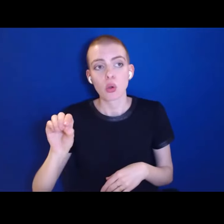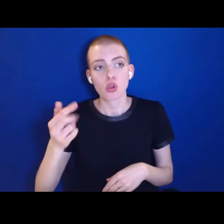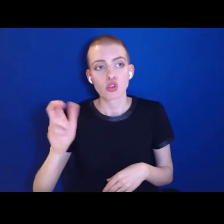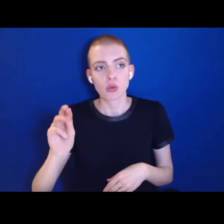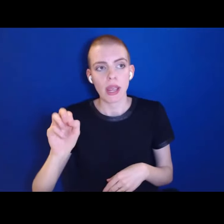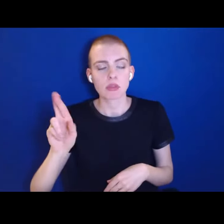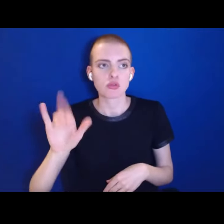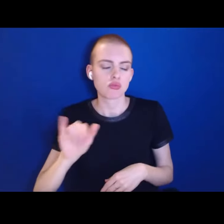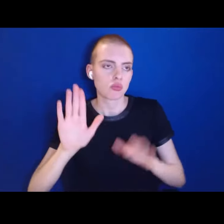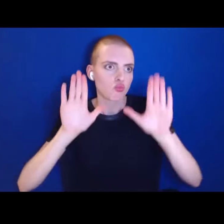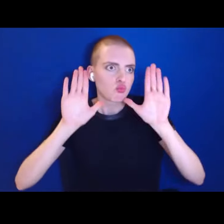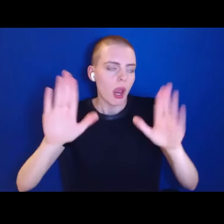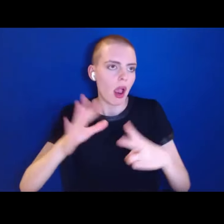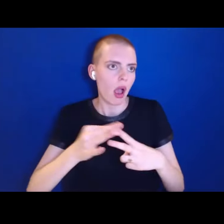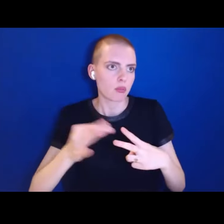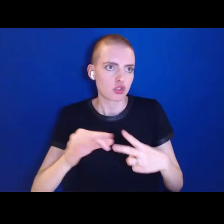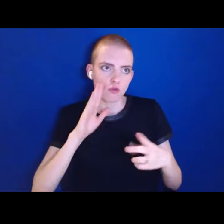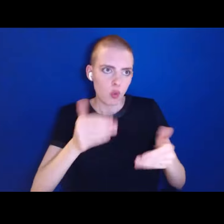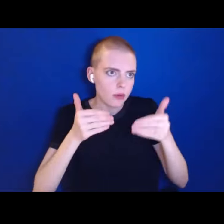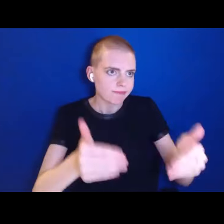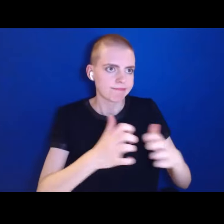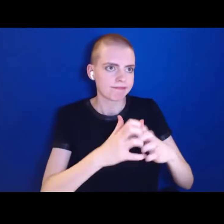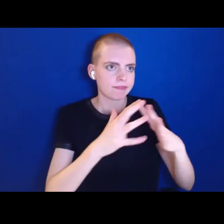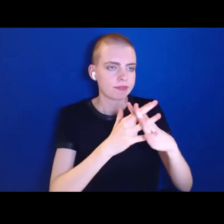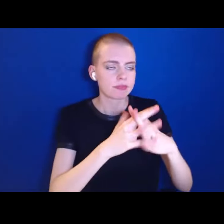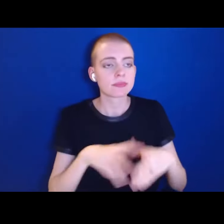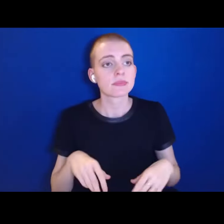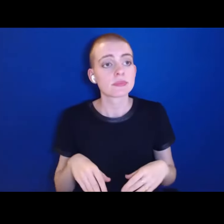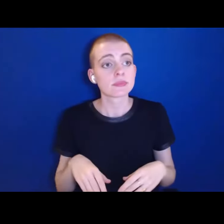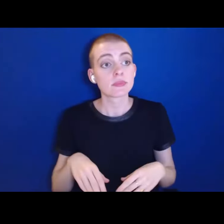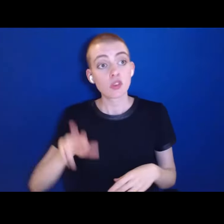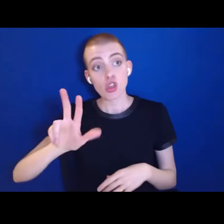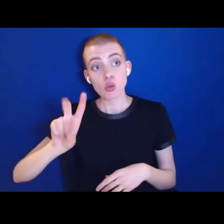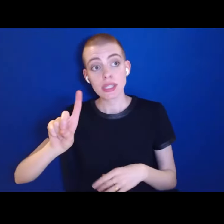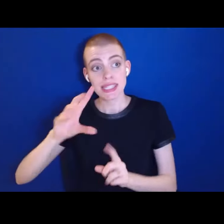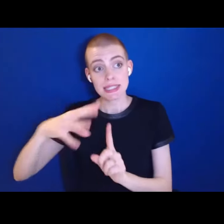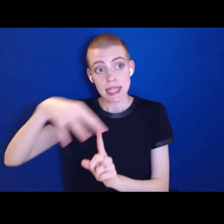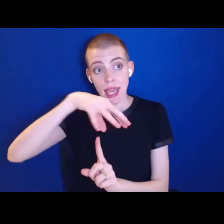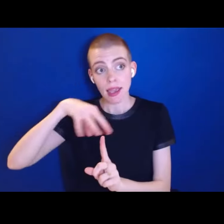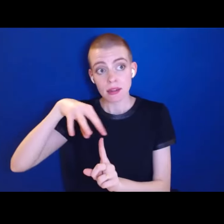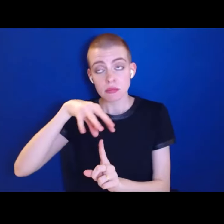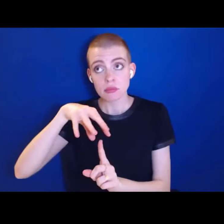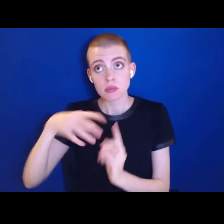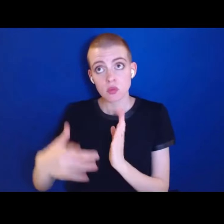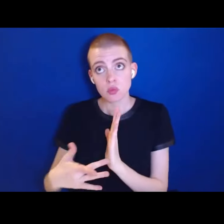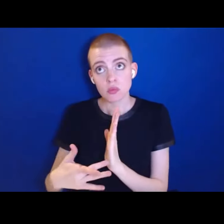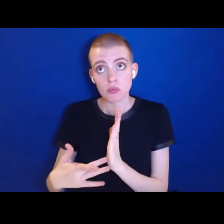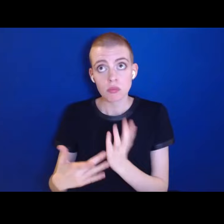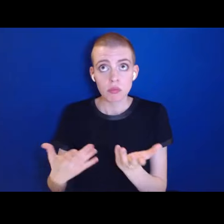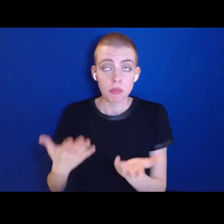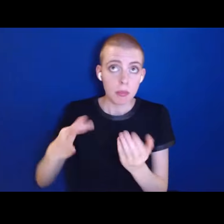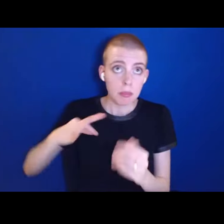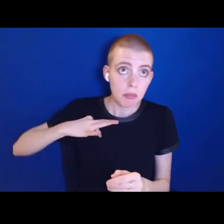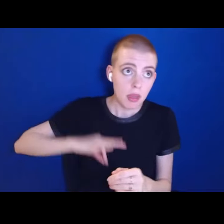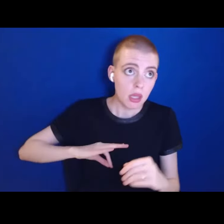And in terms of inexpensive 3D scanners that would be useful for teaching as well